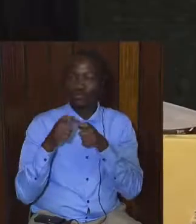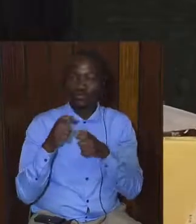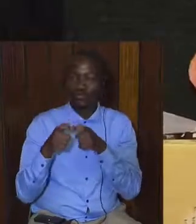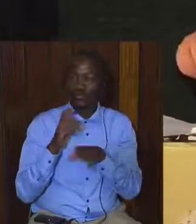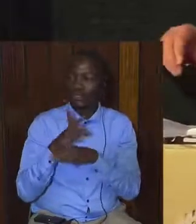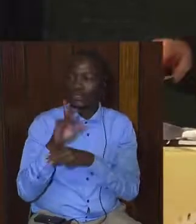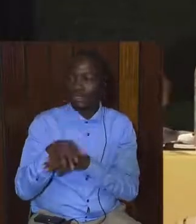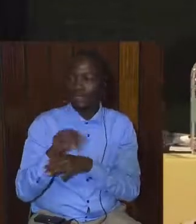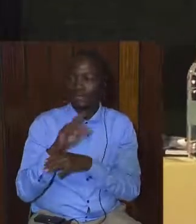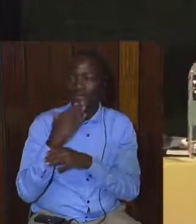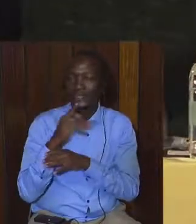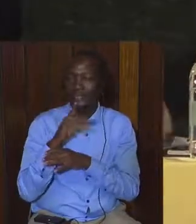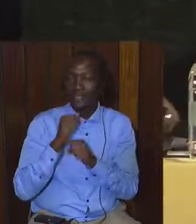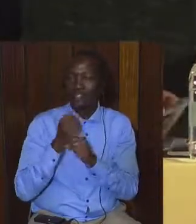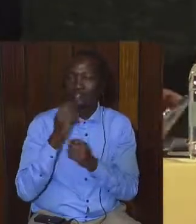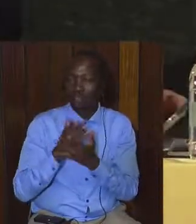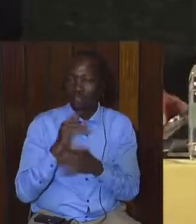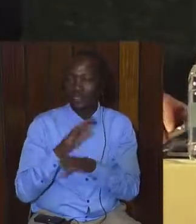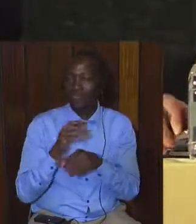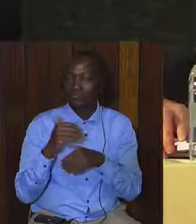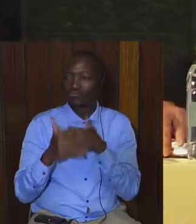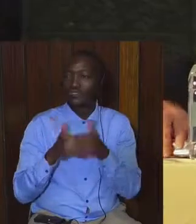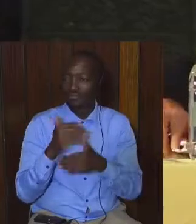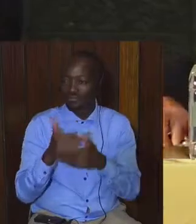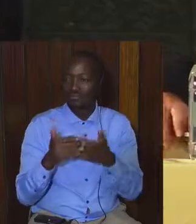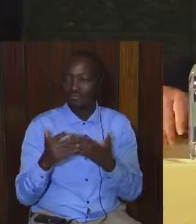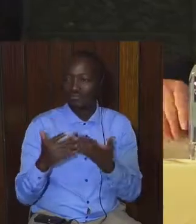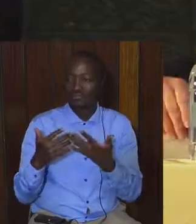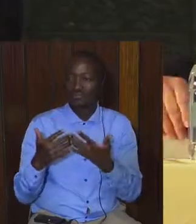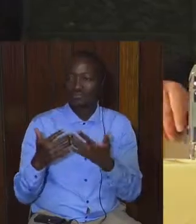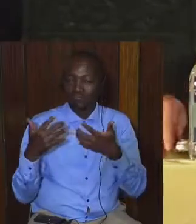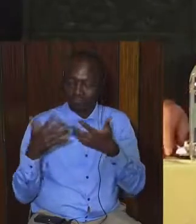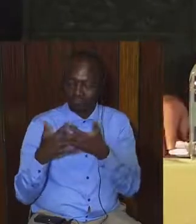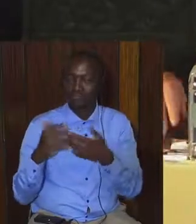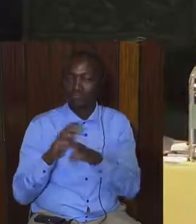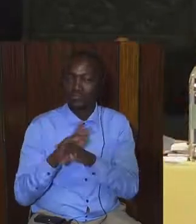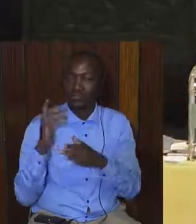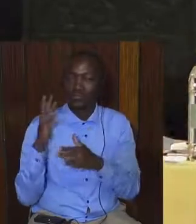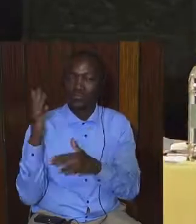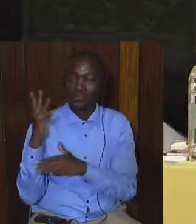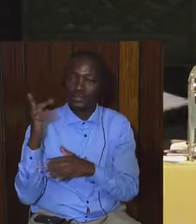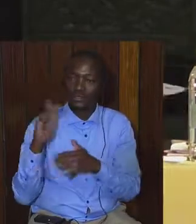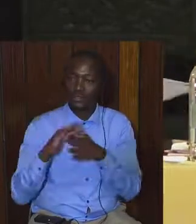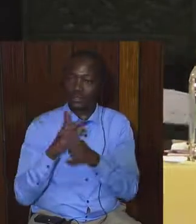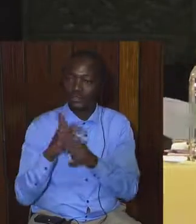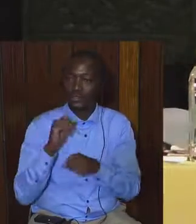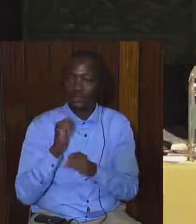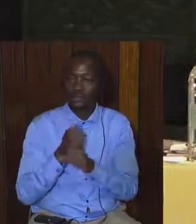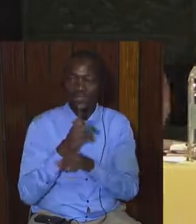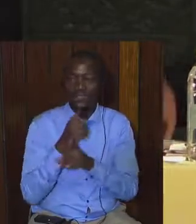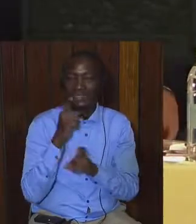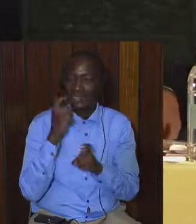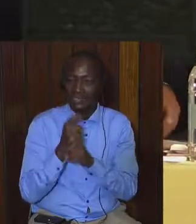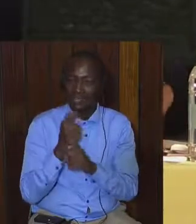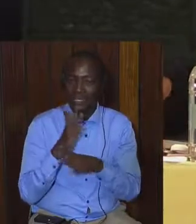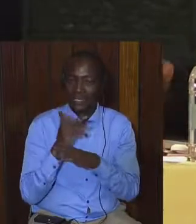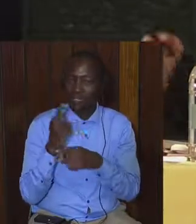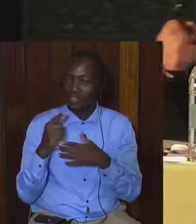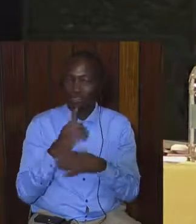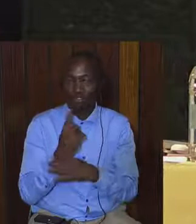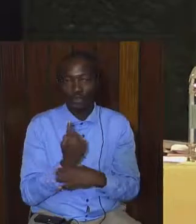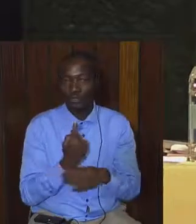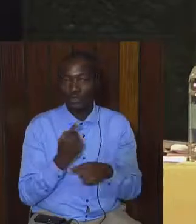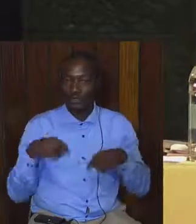can we just make sure that we keep up with the presentation that's being made? Otherwise, it makes it difficult, not only for